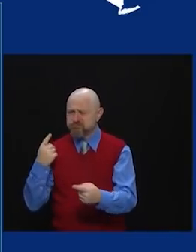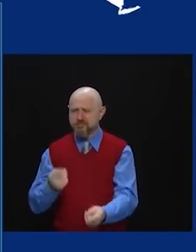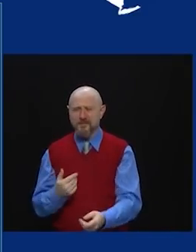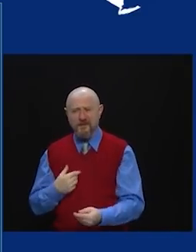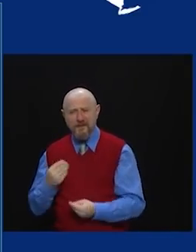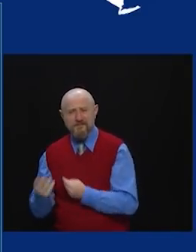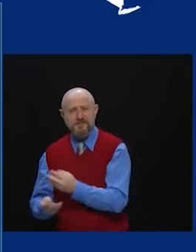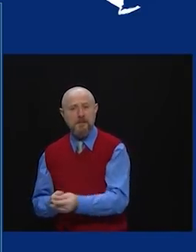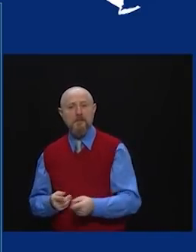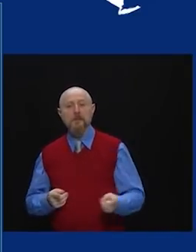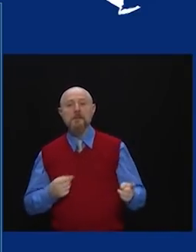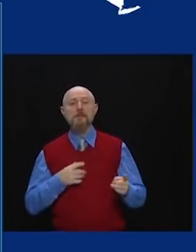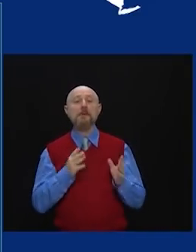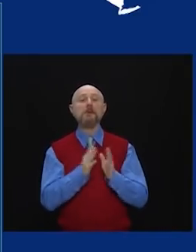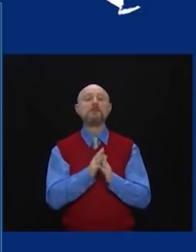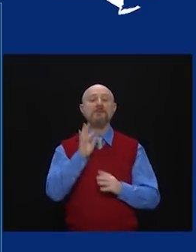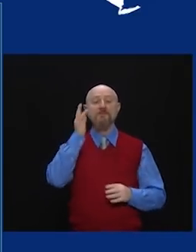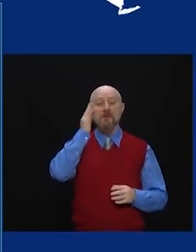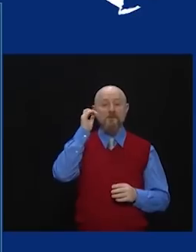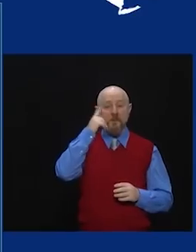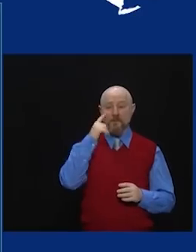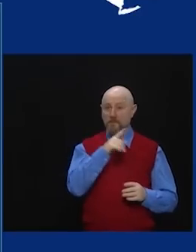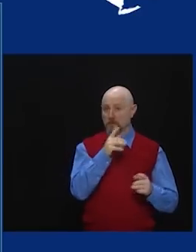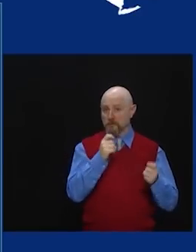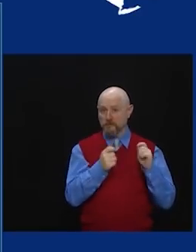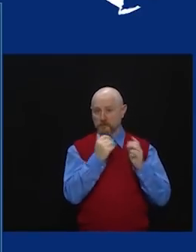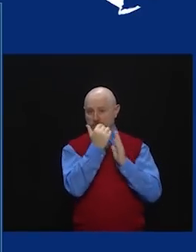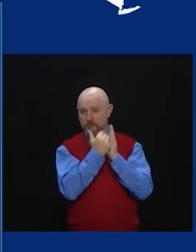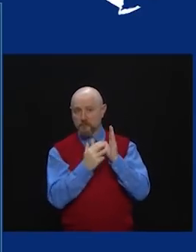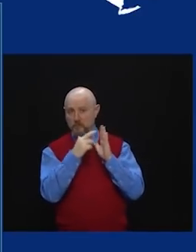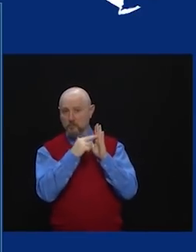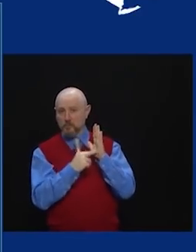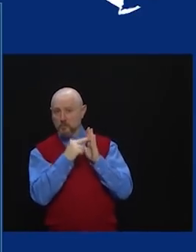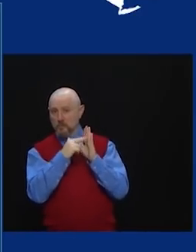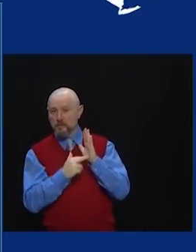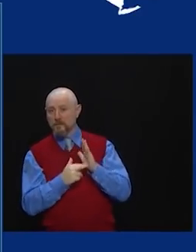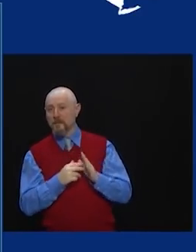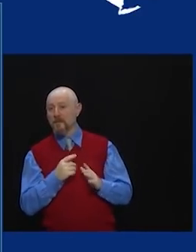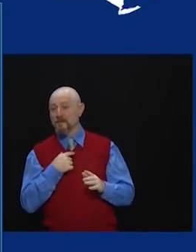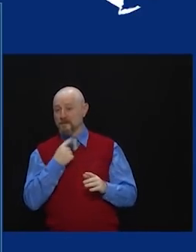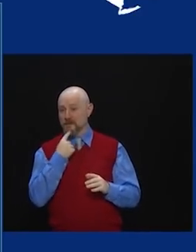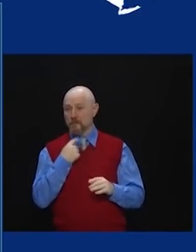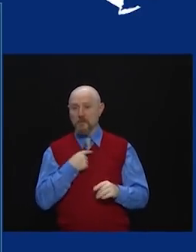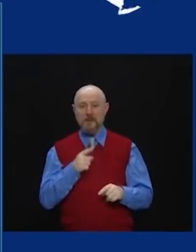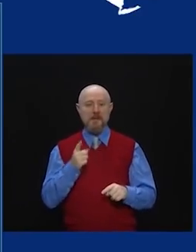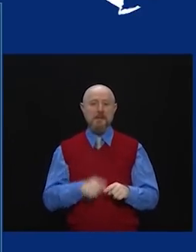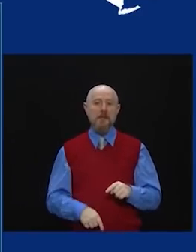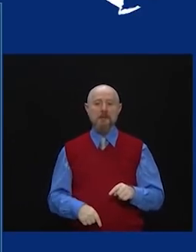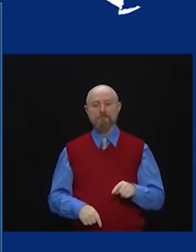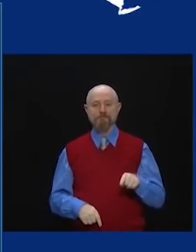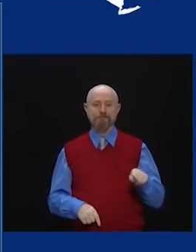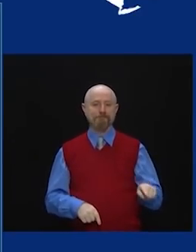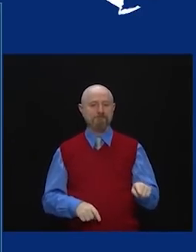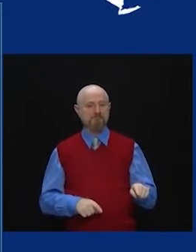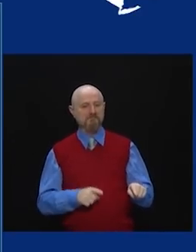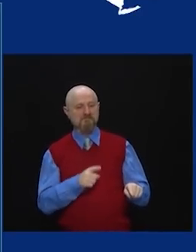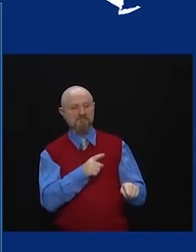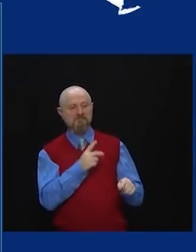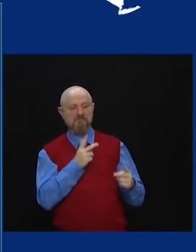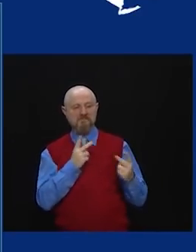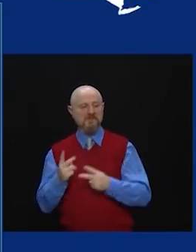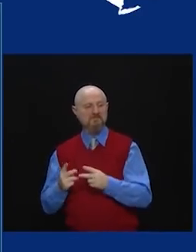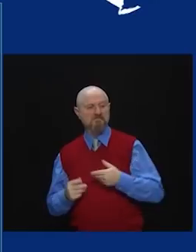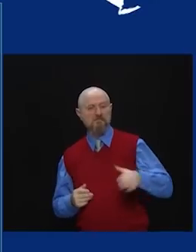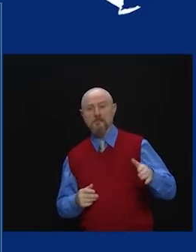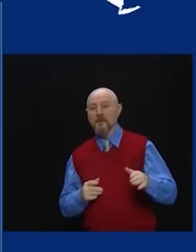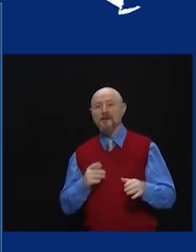federal government to revise their regulations that don't allow us to have any restrictions on visitors. I understand that this was a reaction